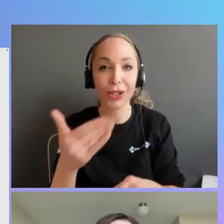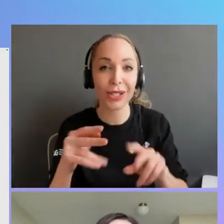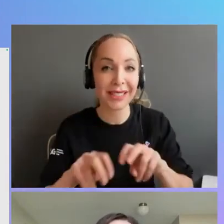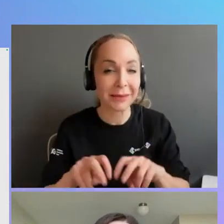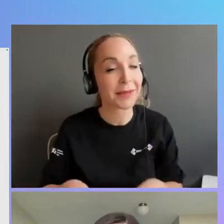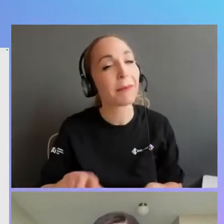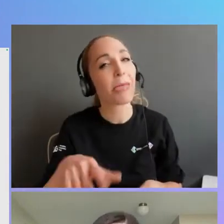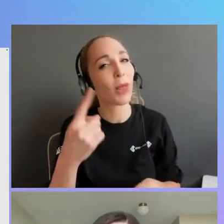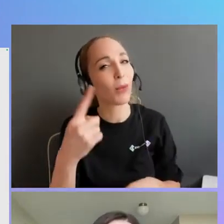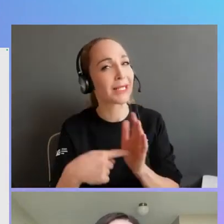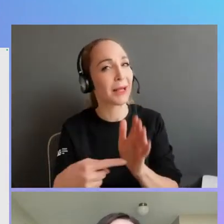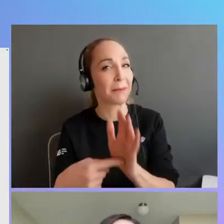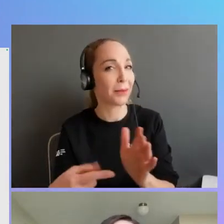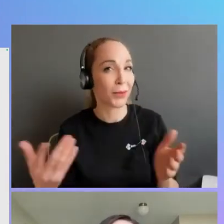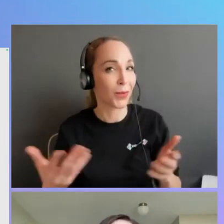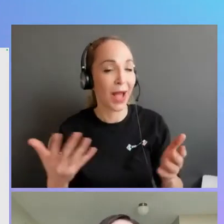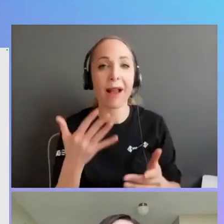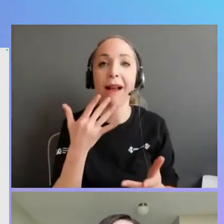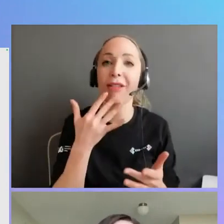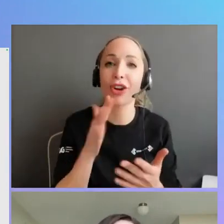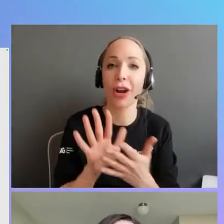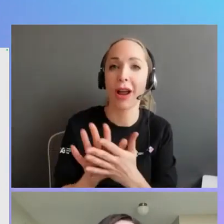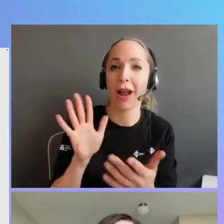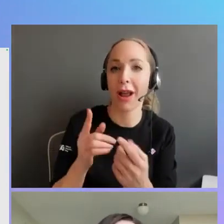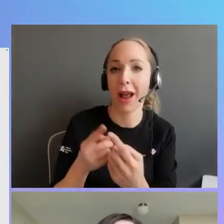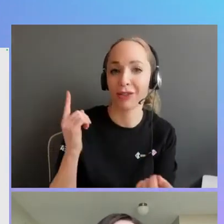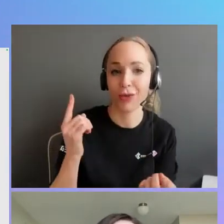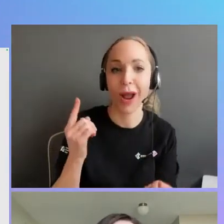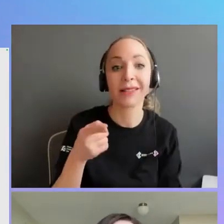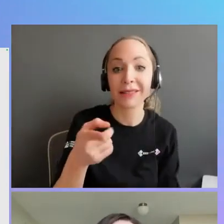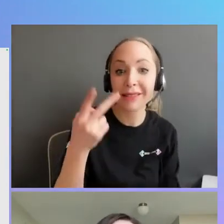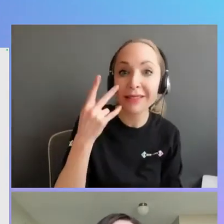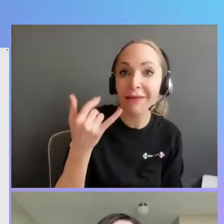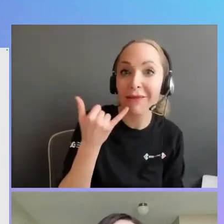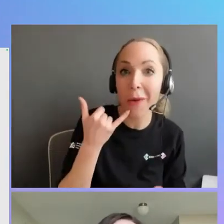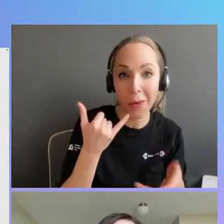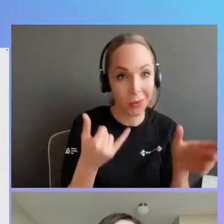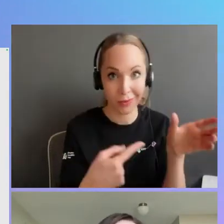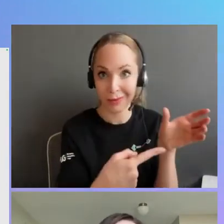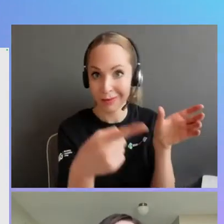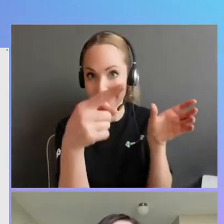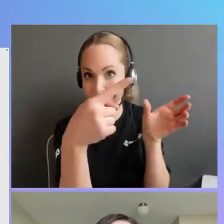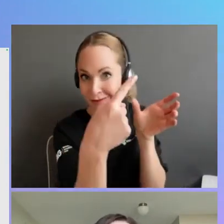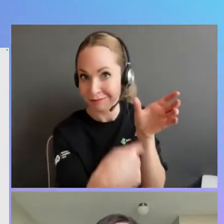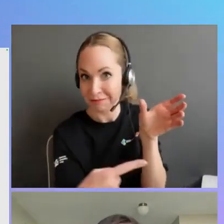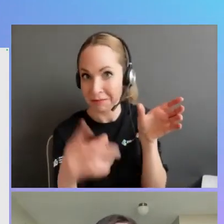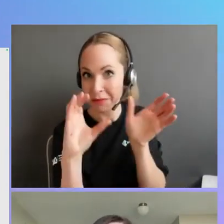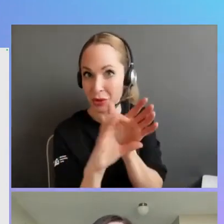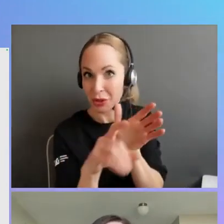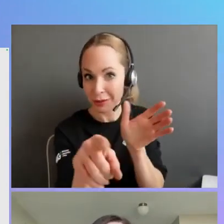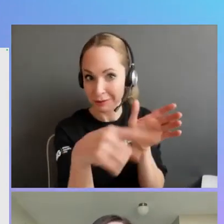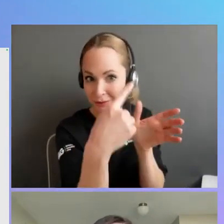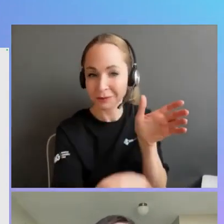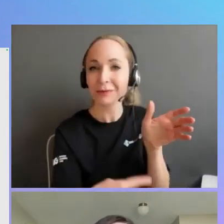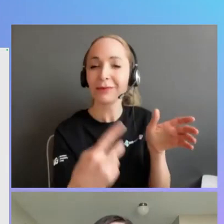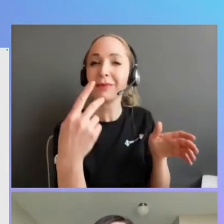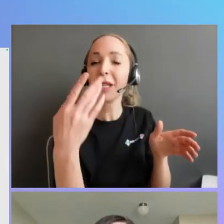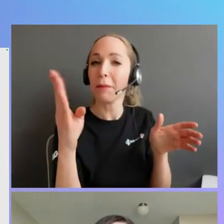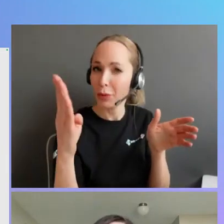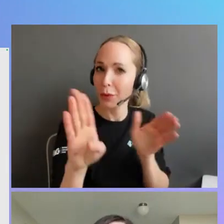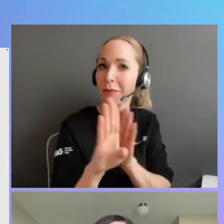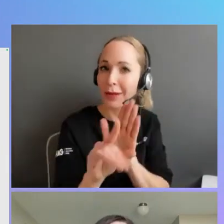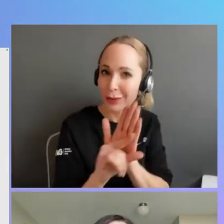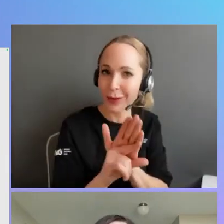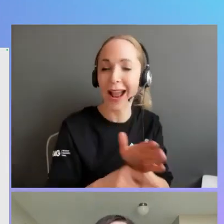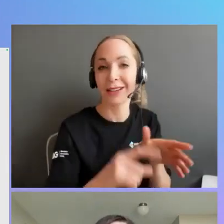one example is color contrast. So I have a phone up here on the screen. It has a blue background, kind of 3 striped bars. At the top, it's a